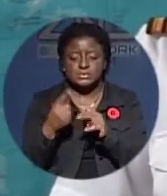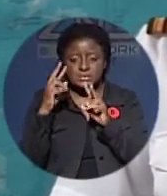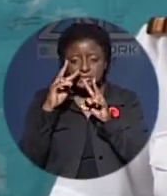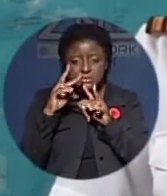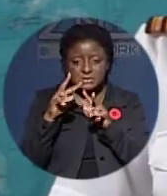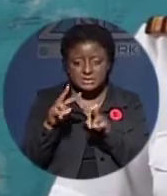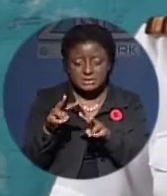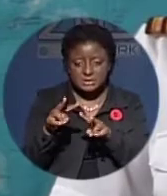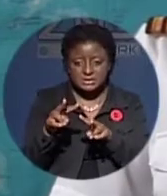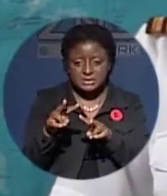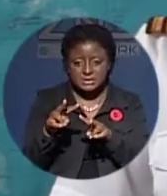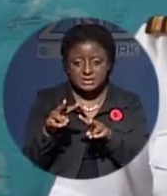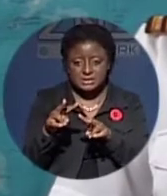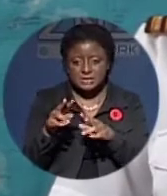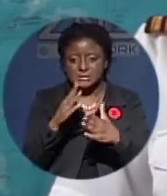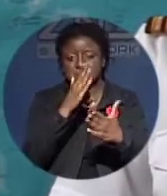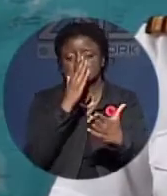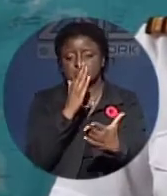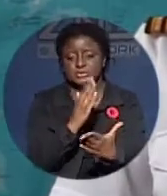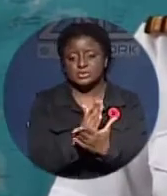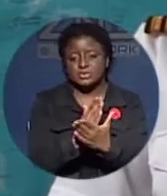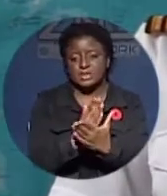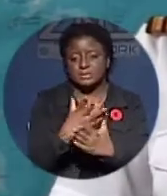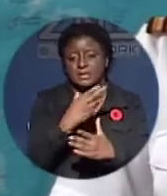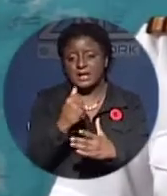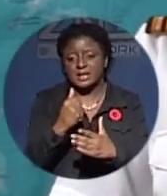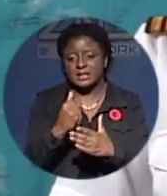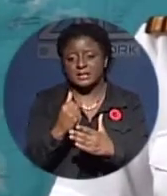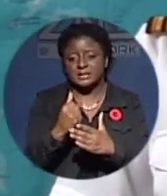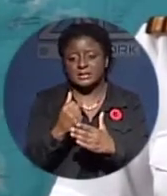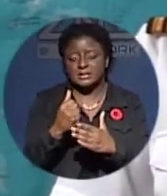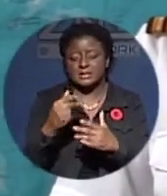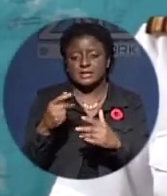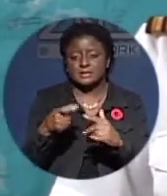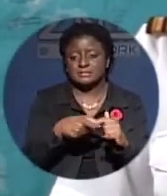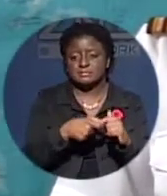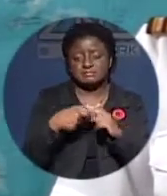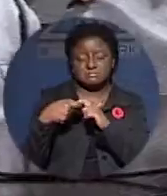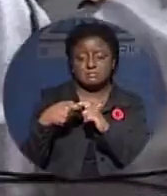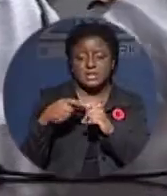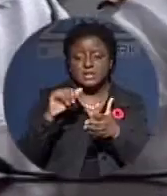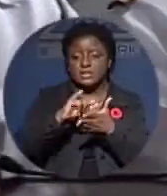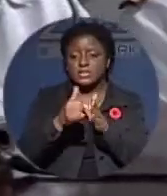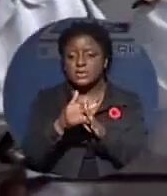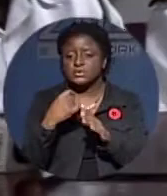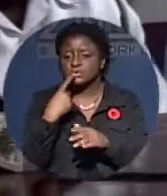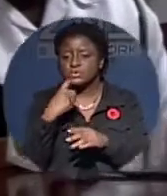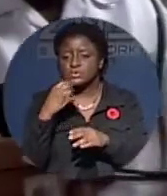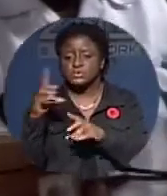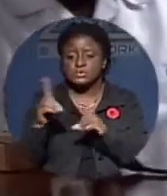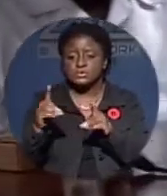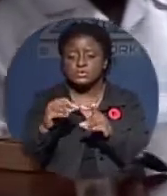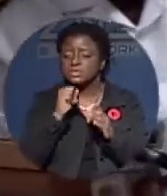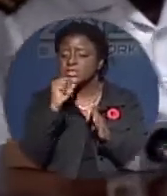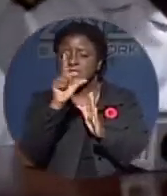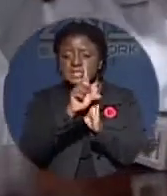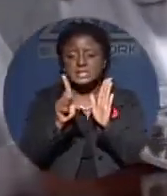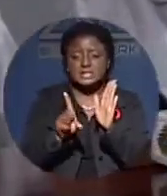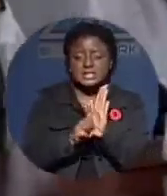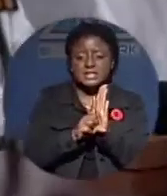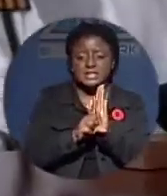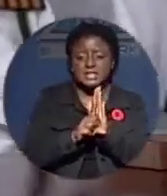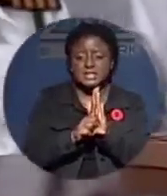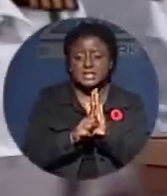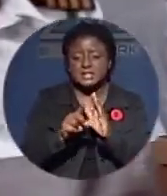detain, and deter those who are engaged in the various illicit activities. According to Bethel, with